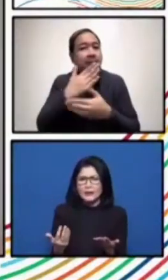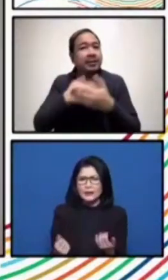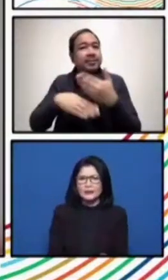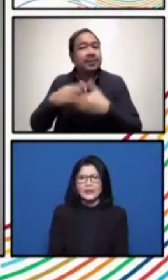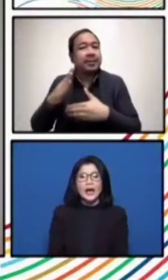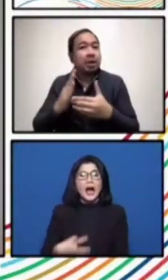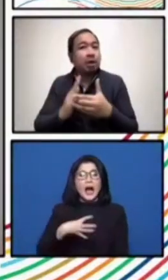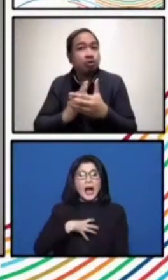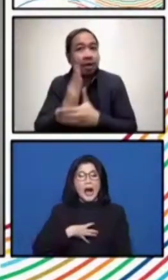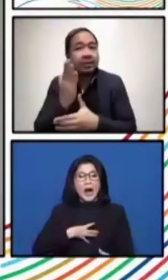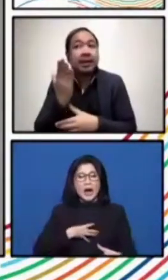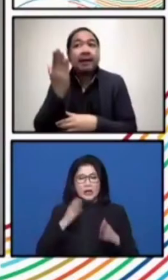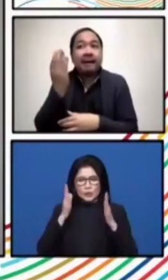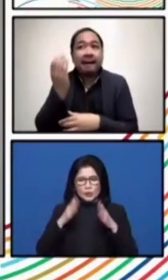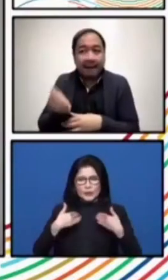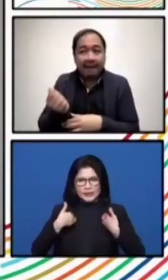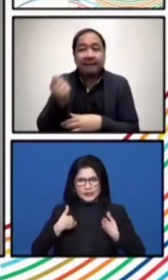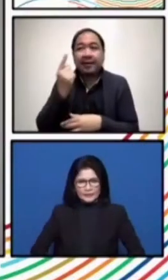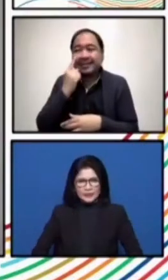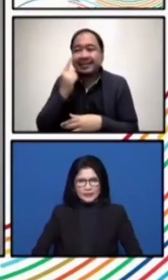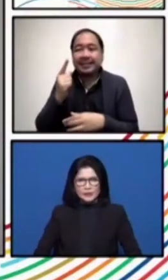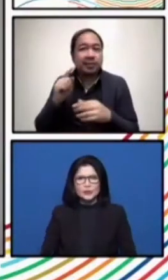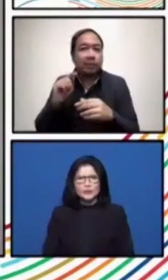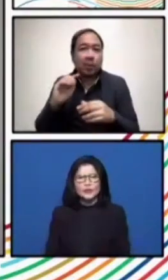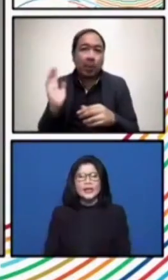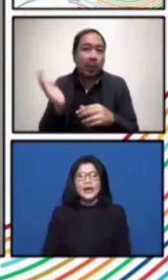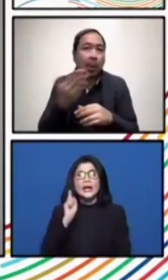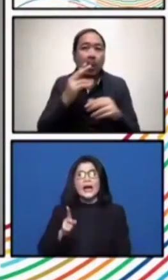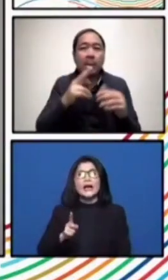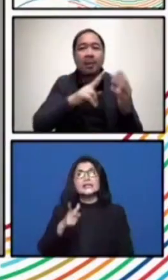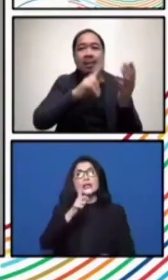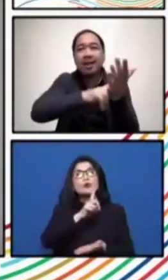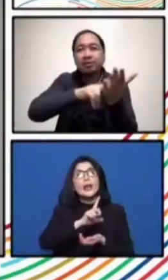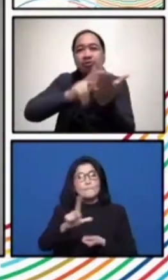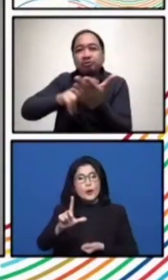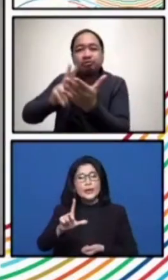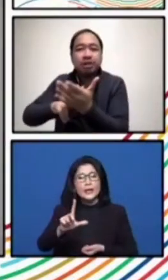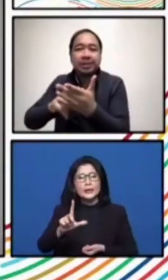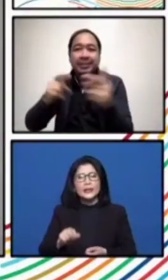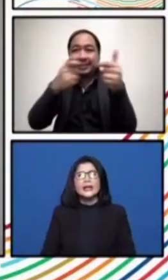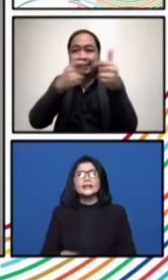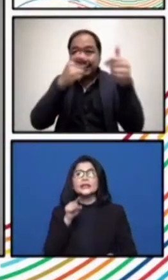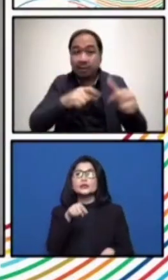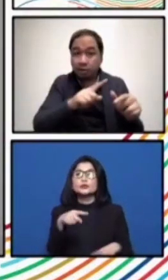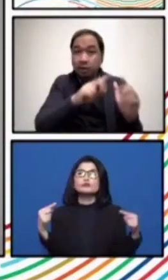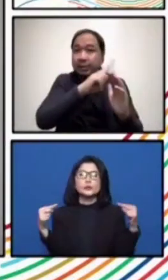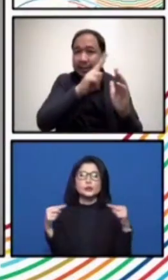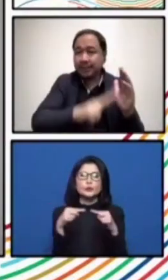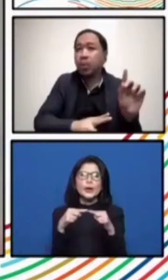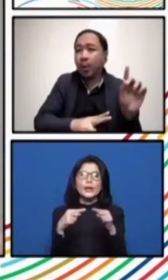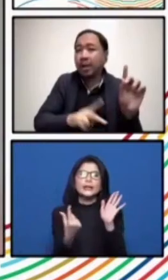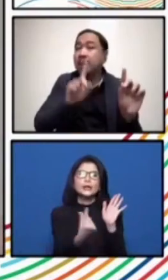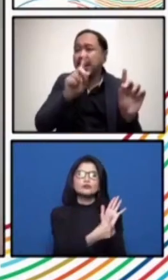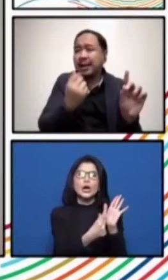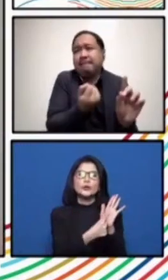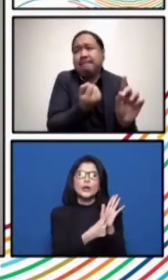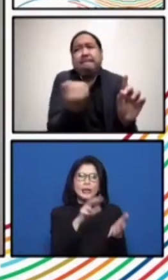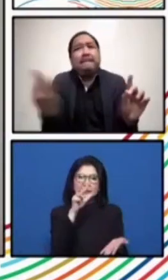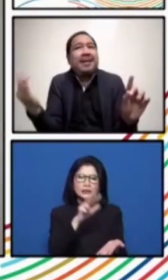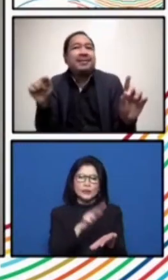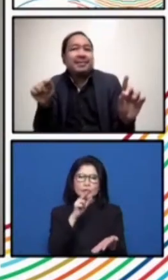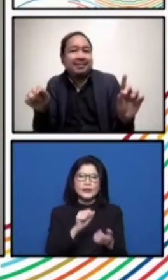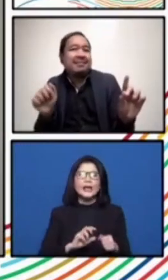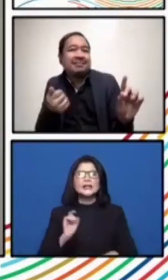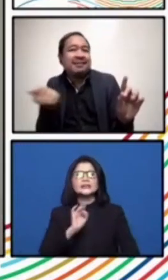are visible in reporting on all of the treaties that we have ratified not solely the crpd and and building that